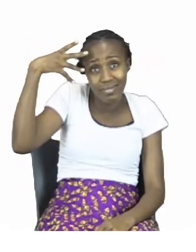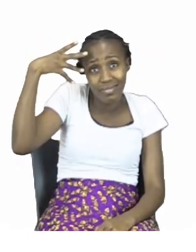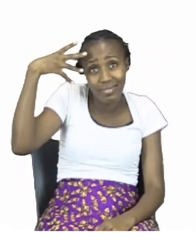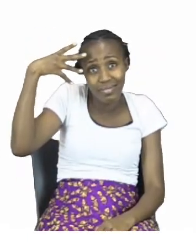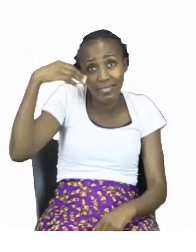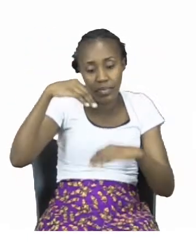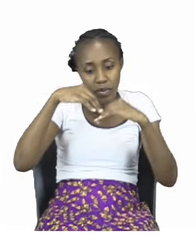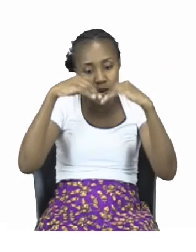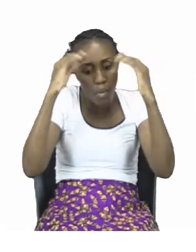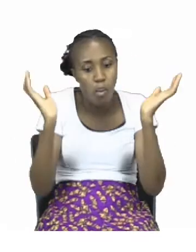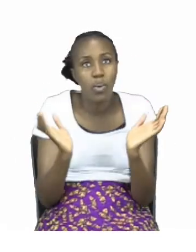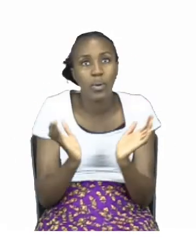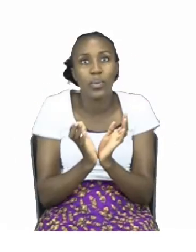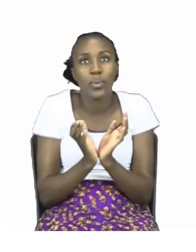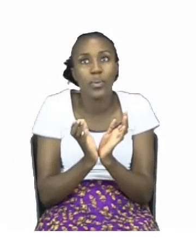sun,